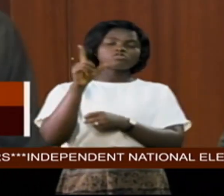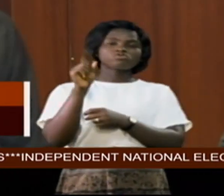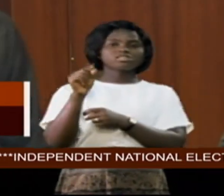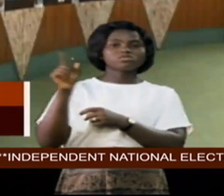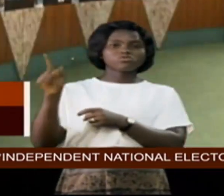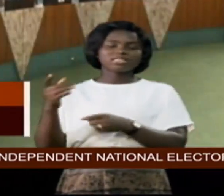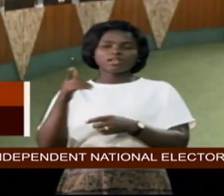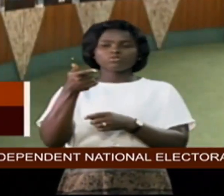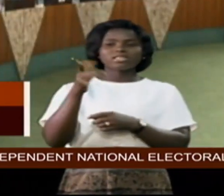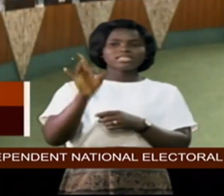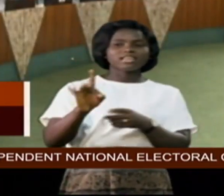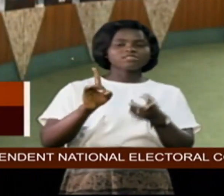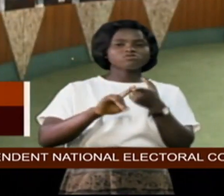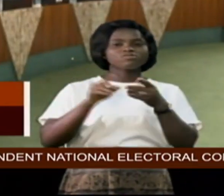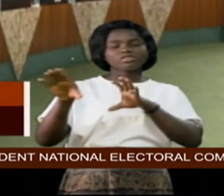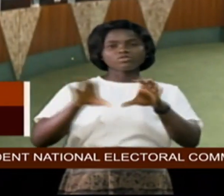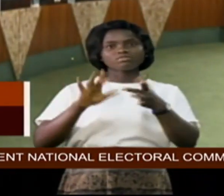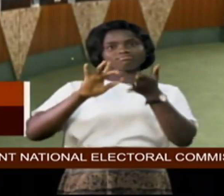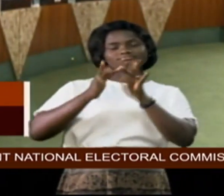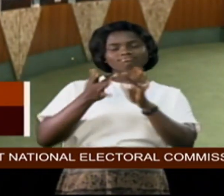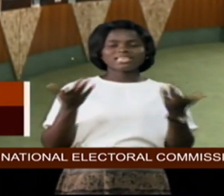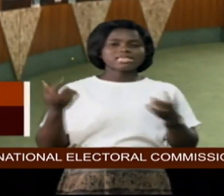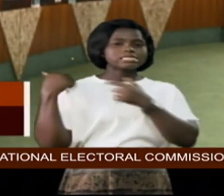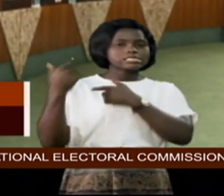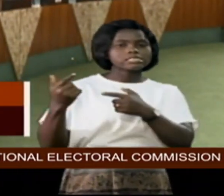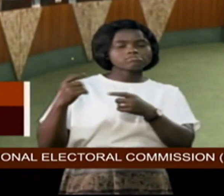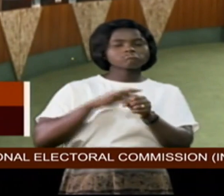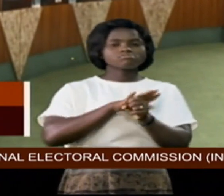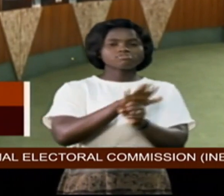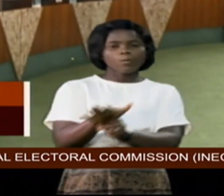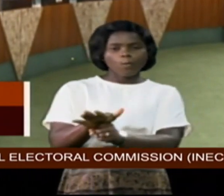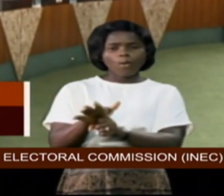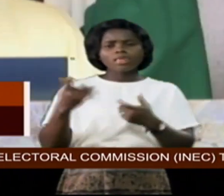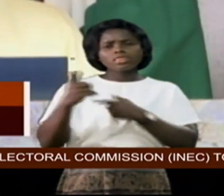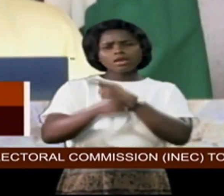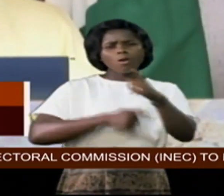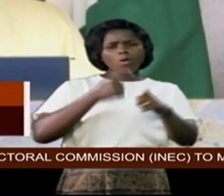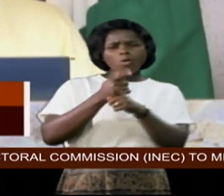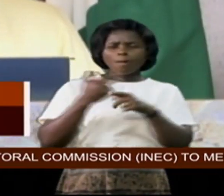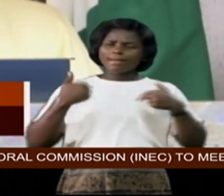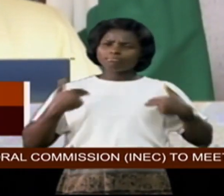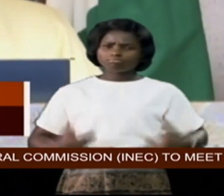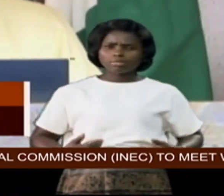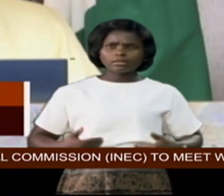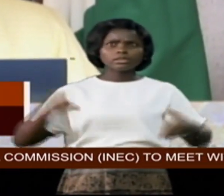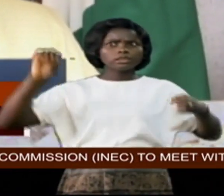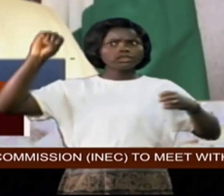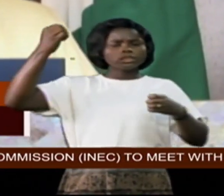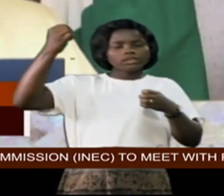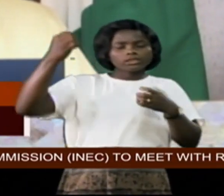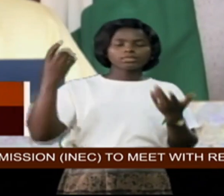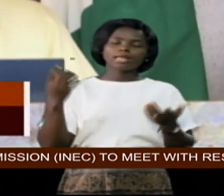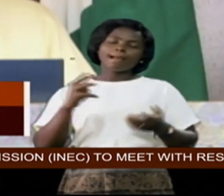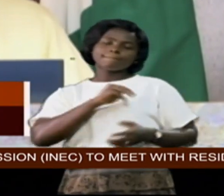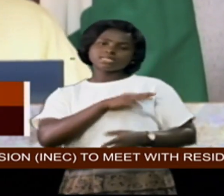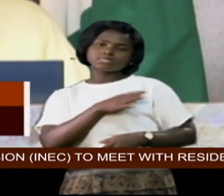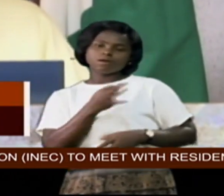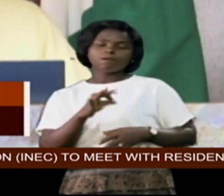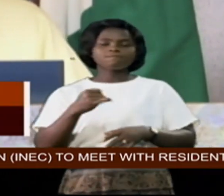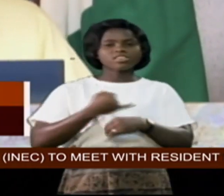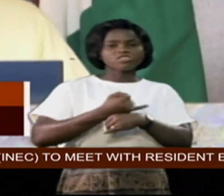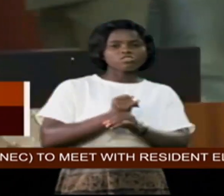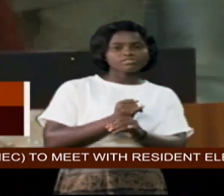held virtually since the outbreak of COVID-19, the global health emergency. The Minister of Industry, Trade